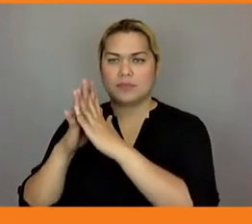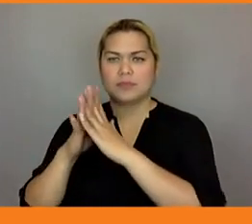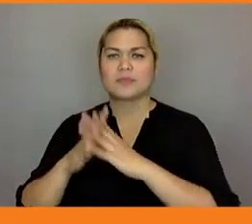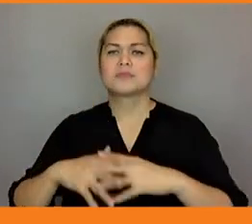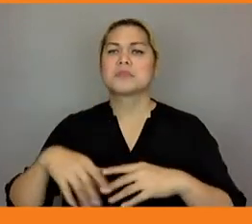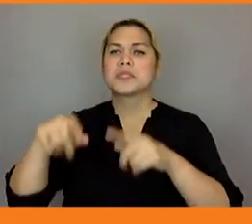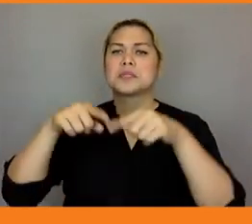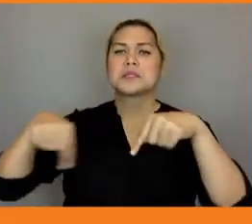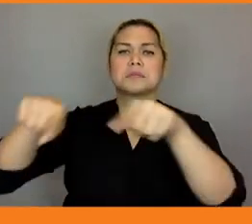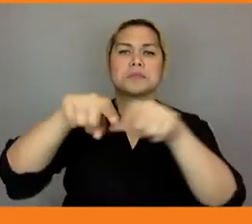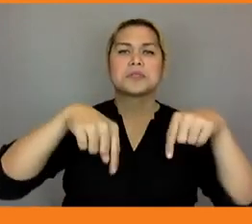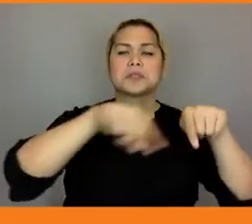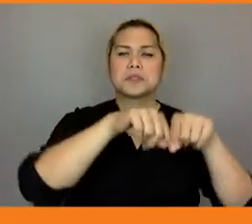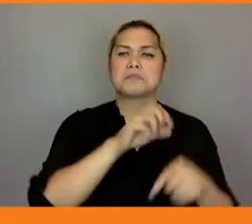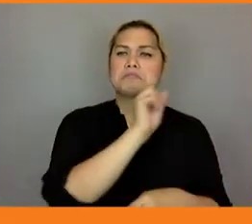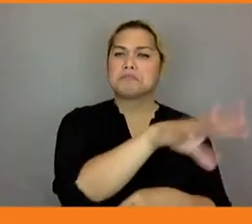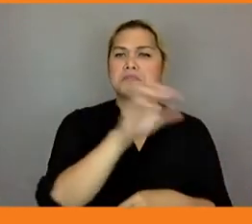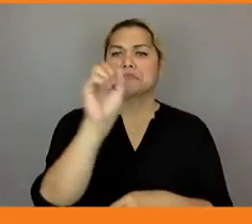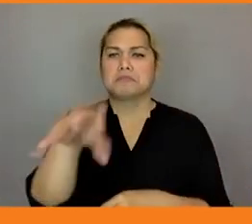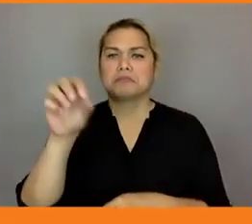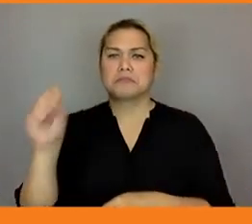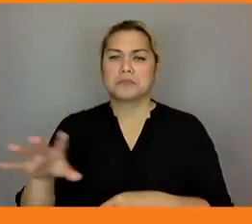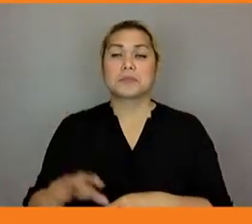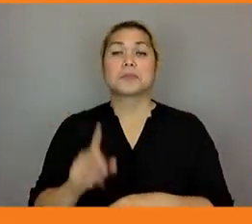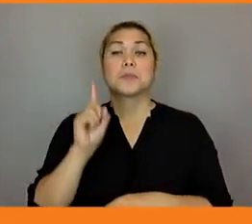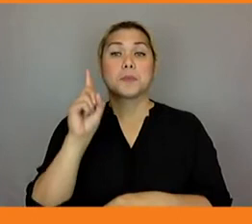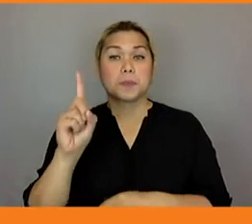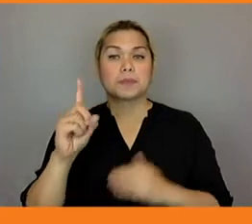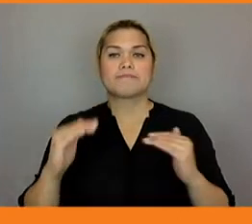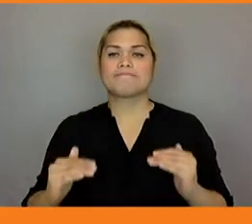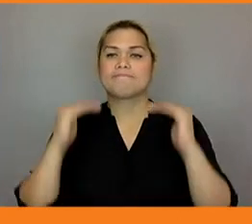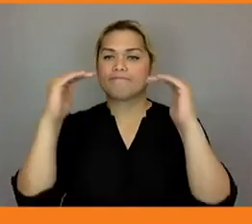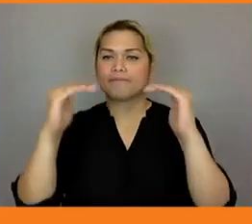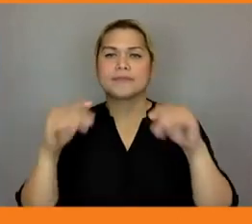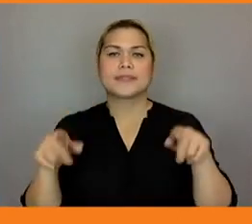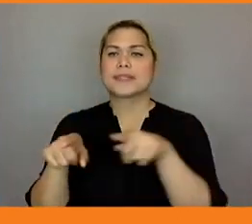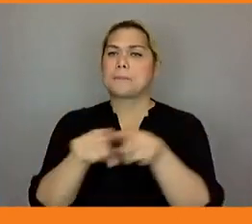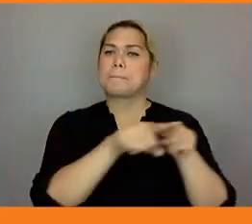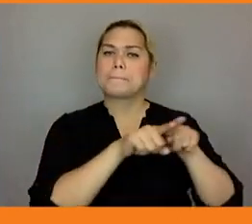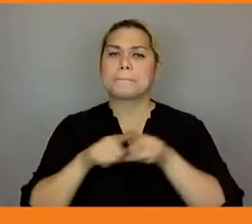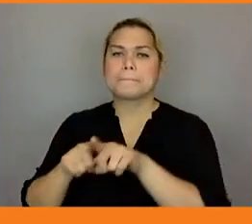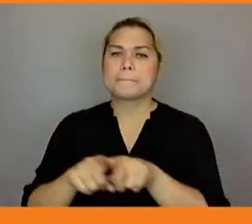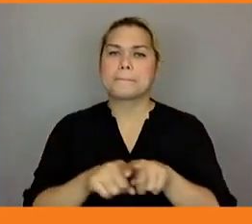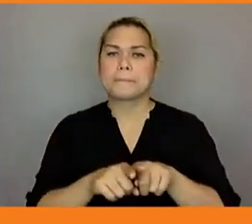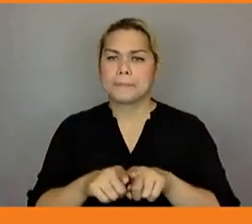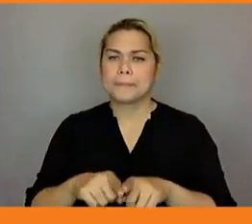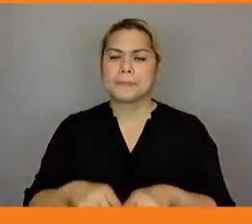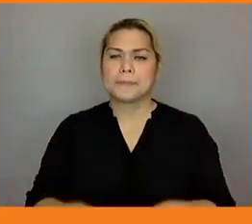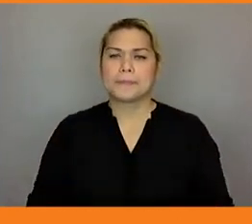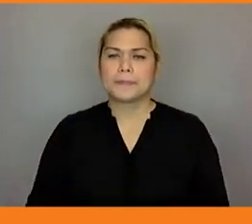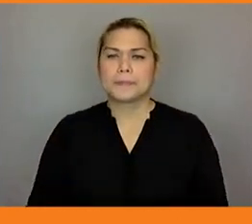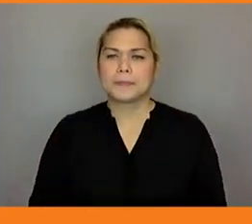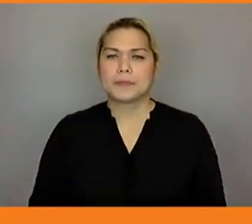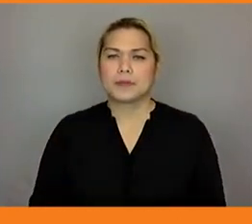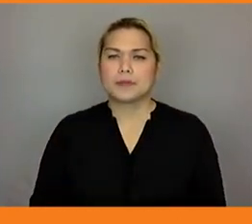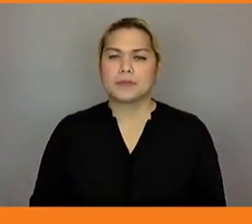with standards on labor and working conditions, decent work, for example, that build on our 2001